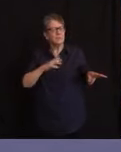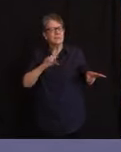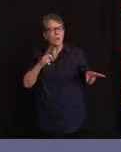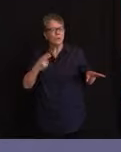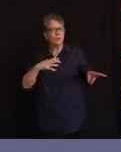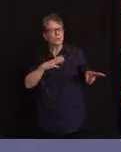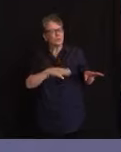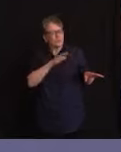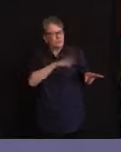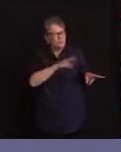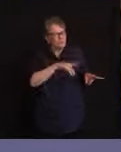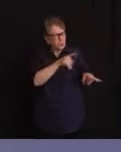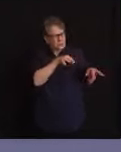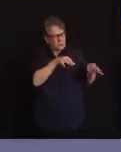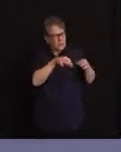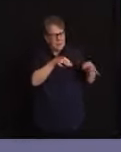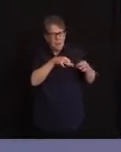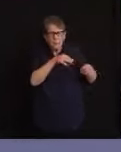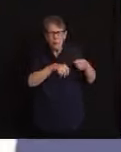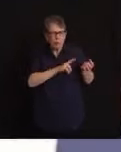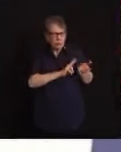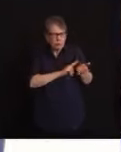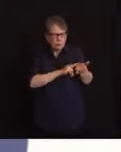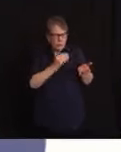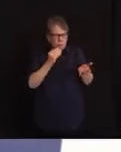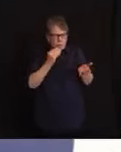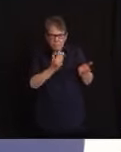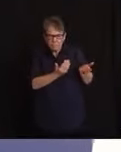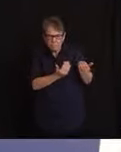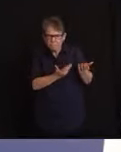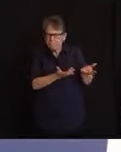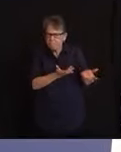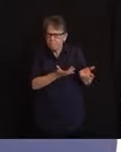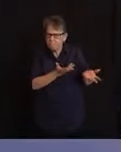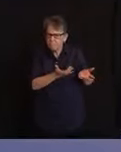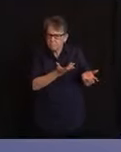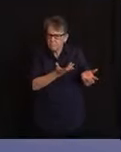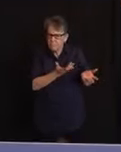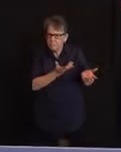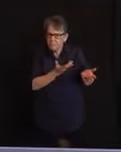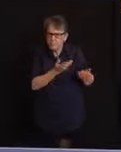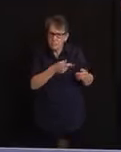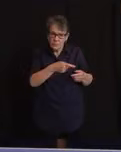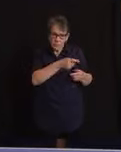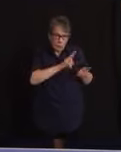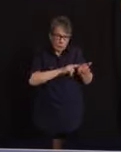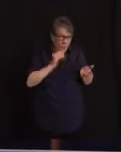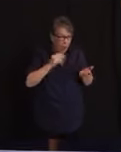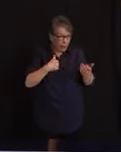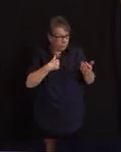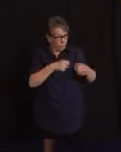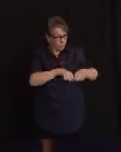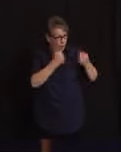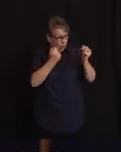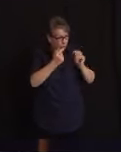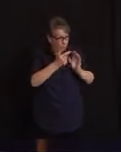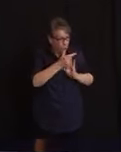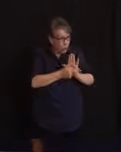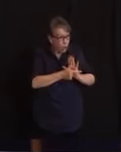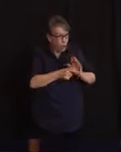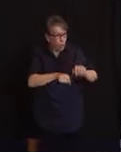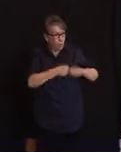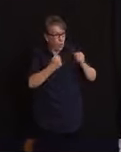developmental homes? Yeah, we have not cited anyone what we would call a